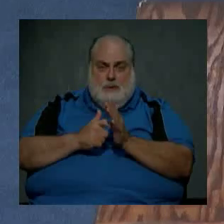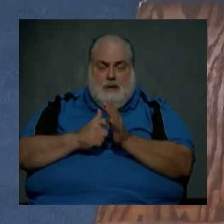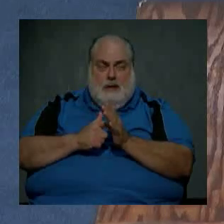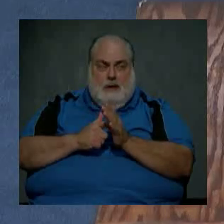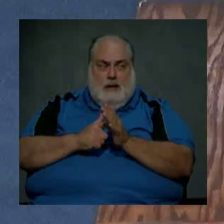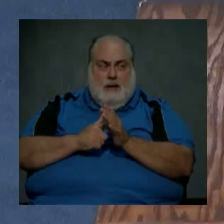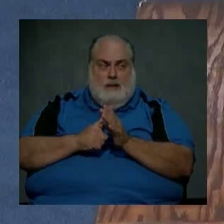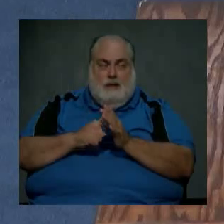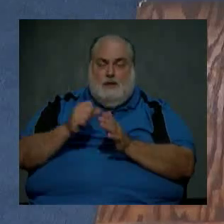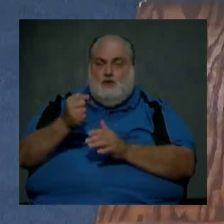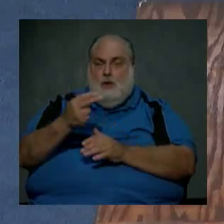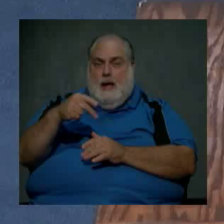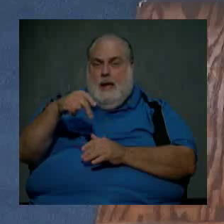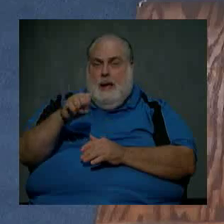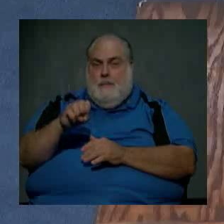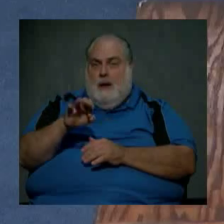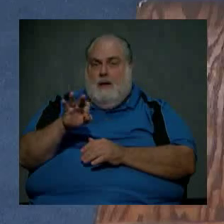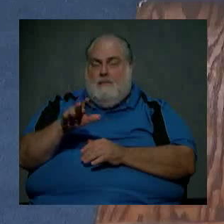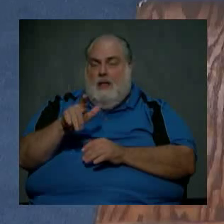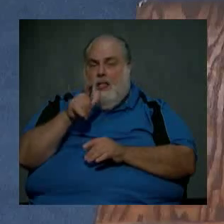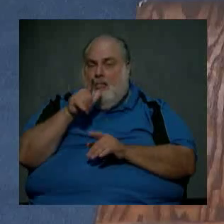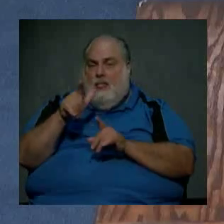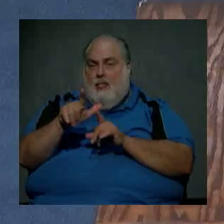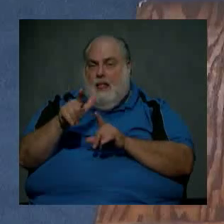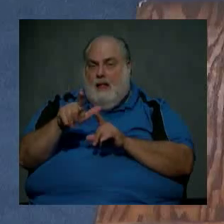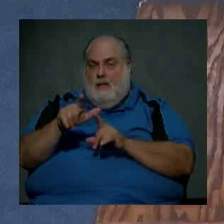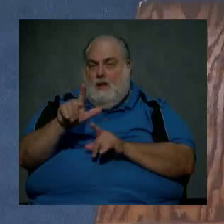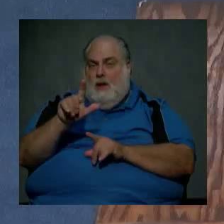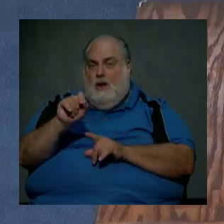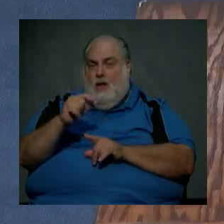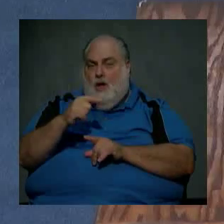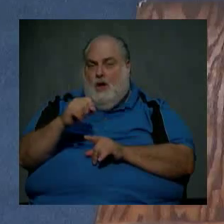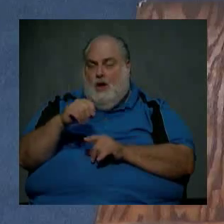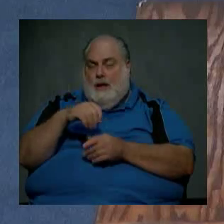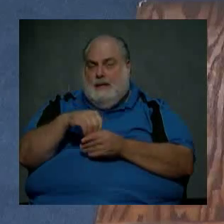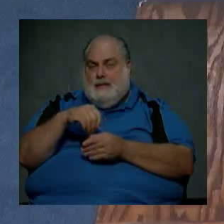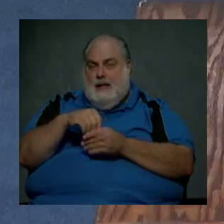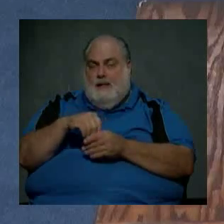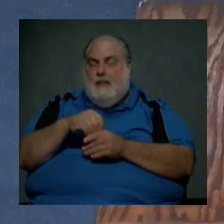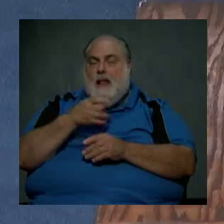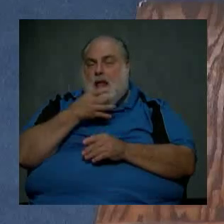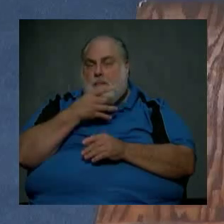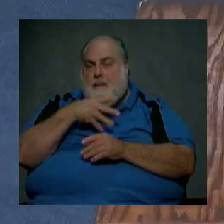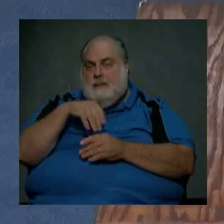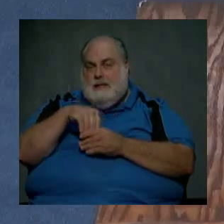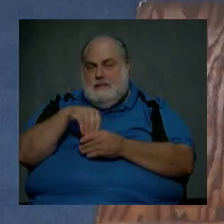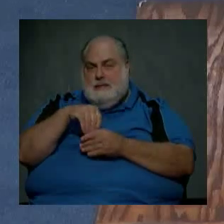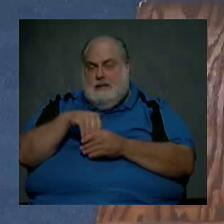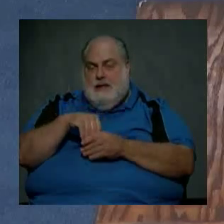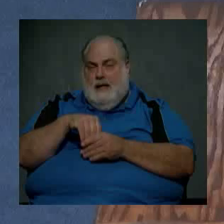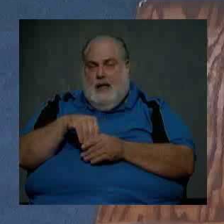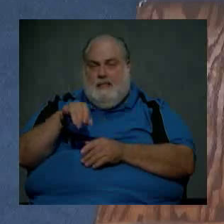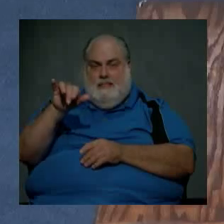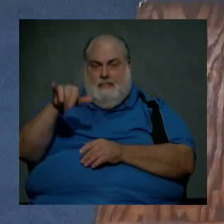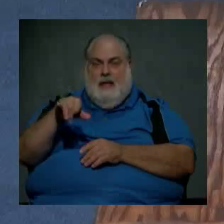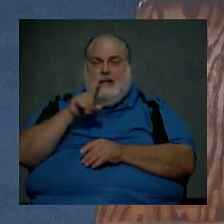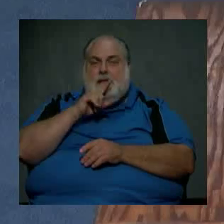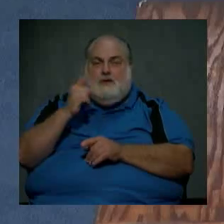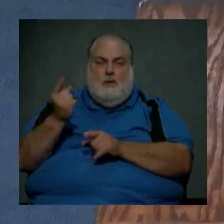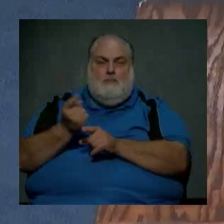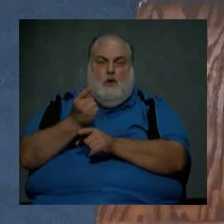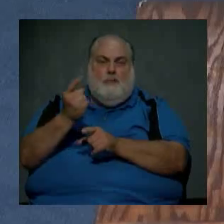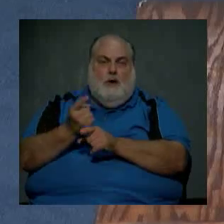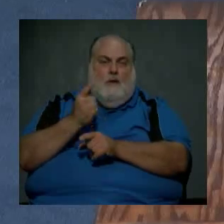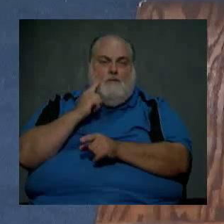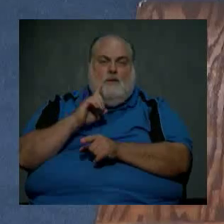shapes of letters or logos or special signs that are internally lit, the bulb is inside of it, they're saying that that is appropriate for